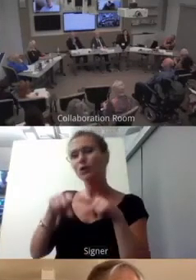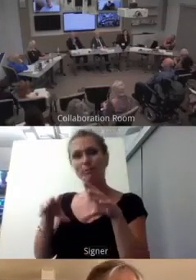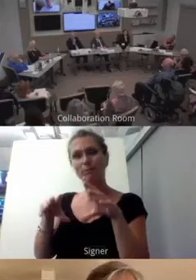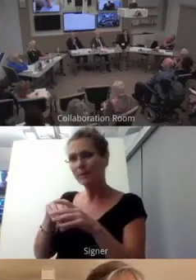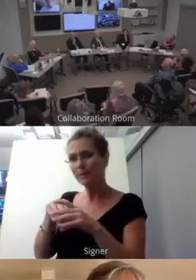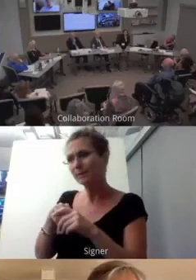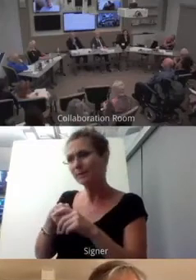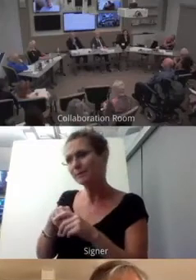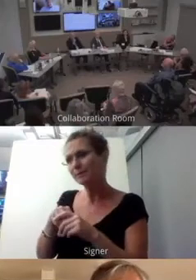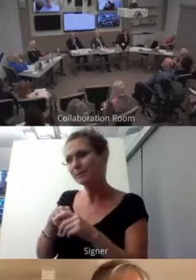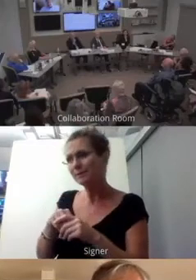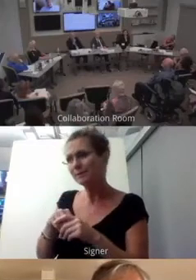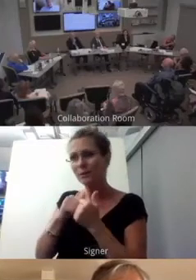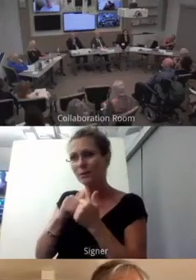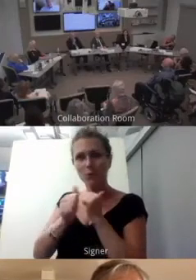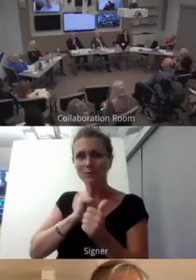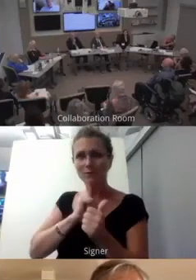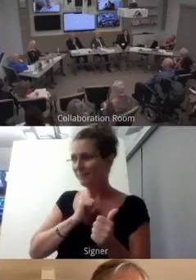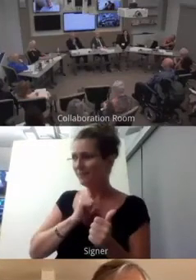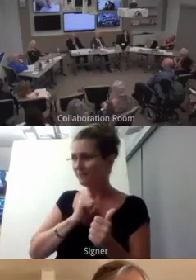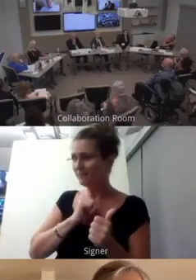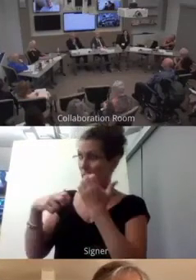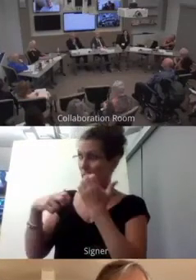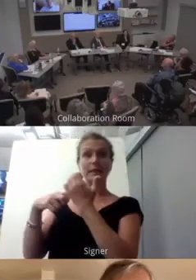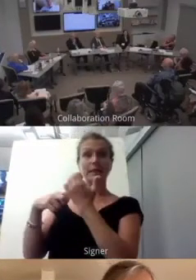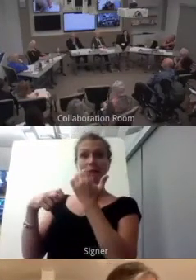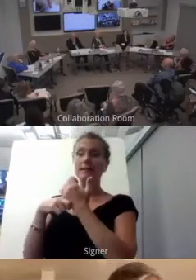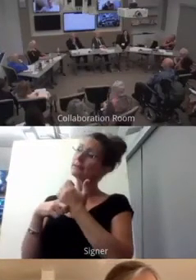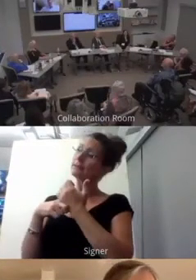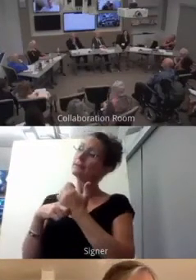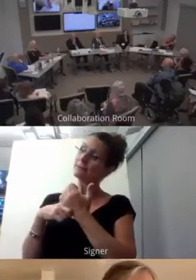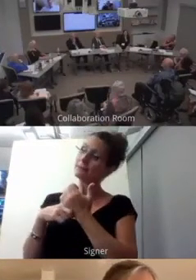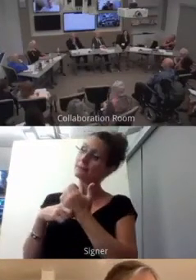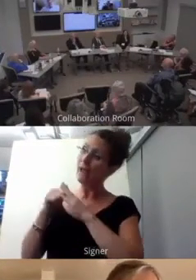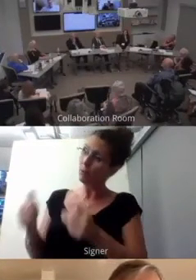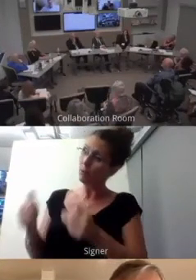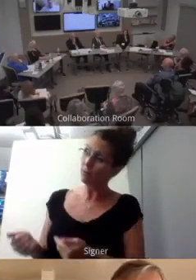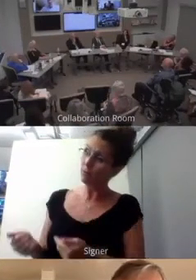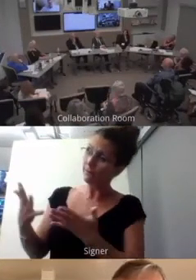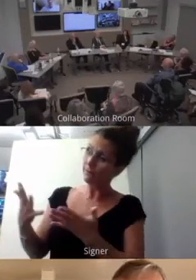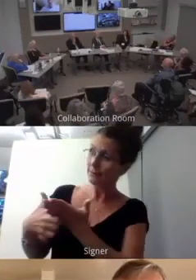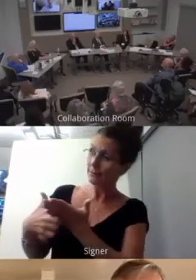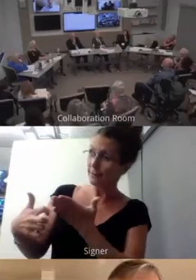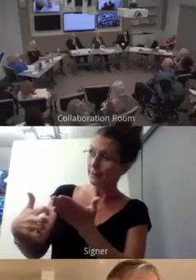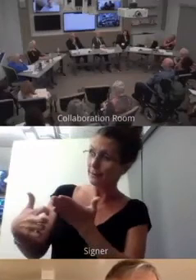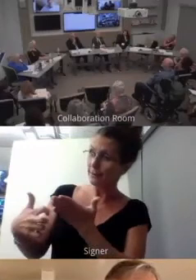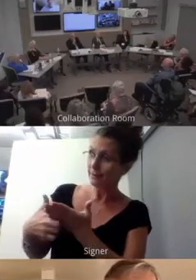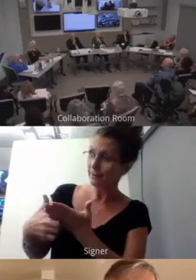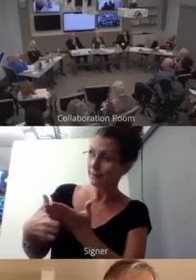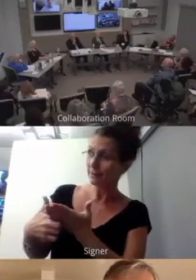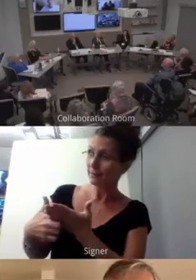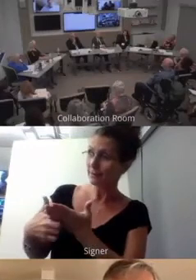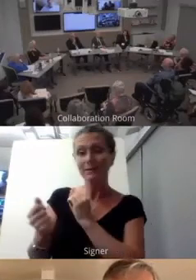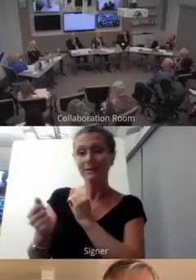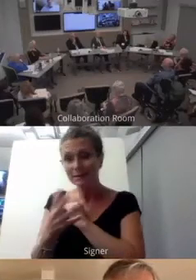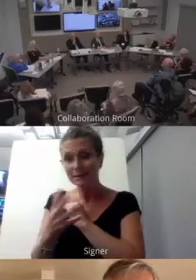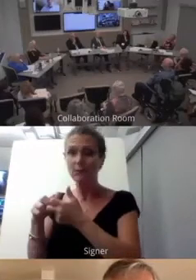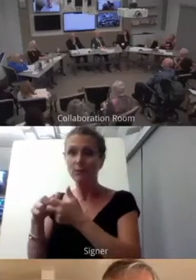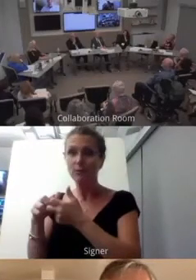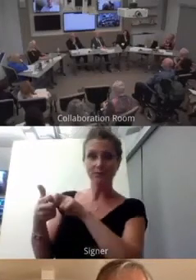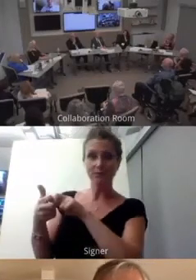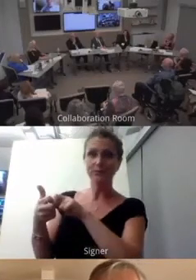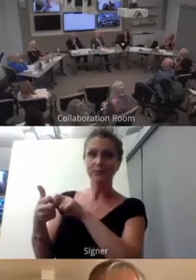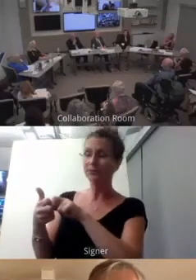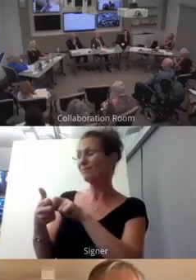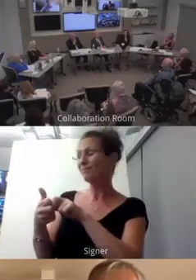ticketing and how you provided ticketing, there were a number of issues that were very much in the public eye.